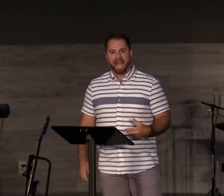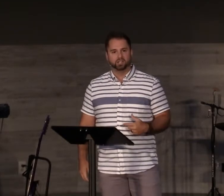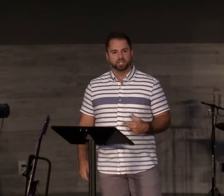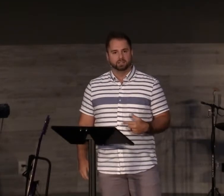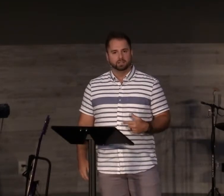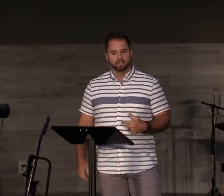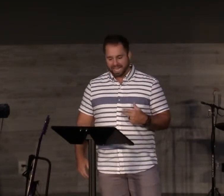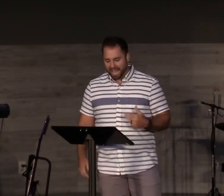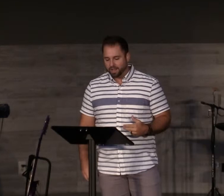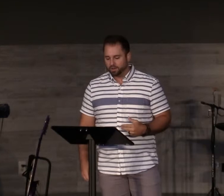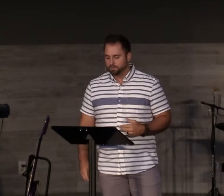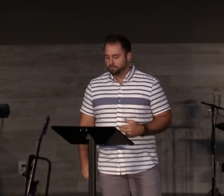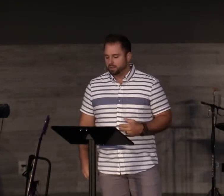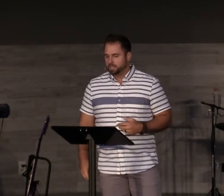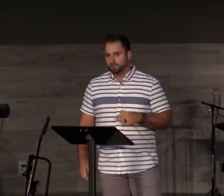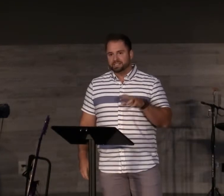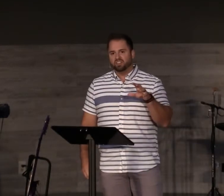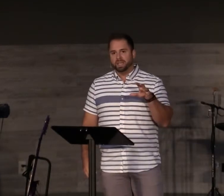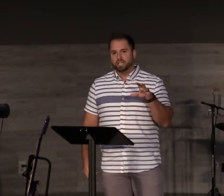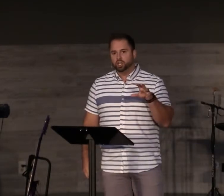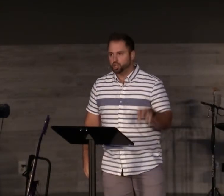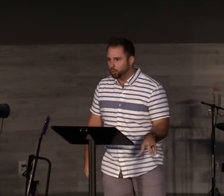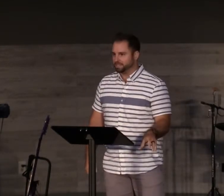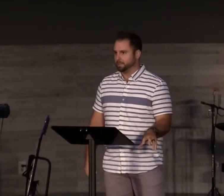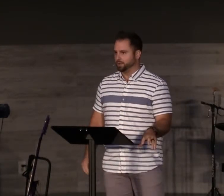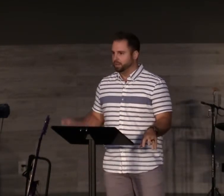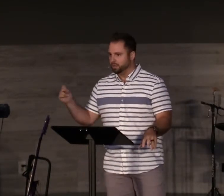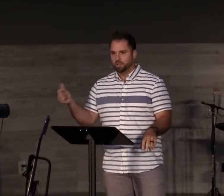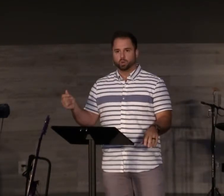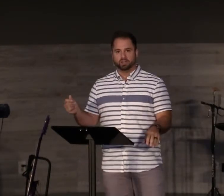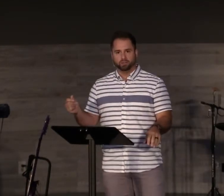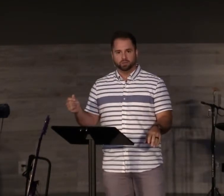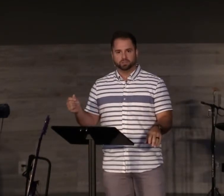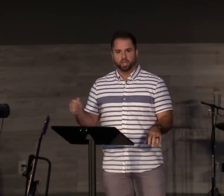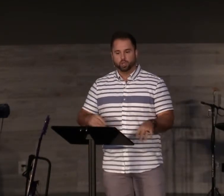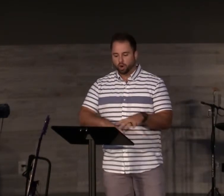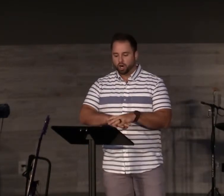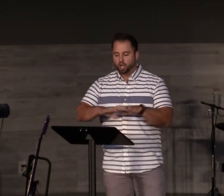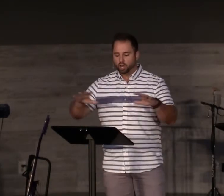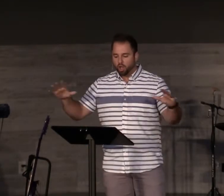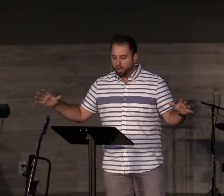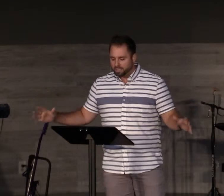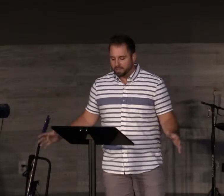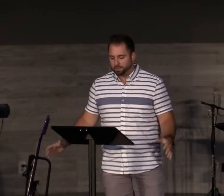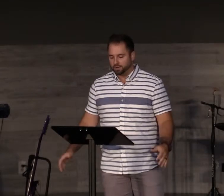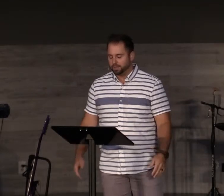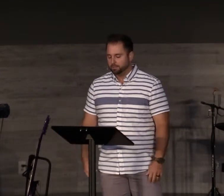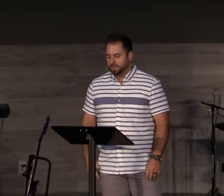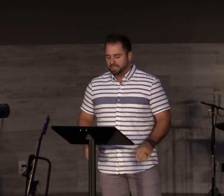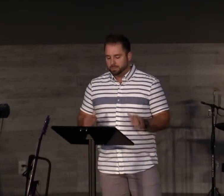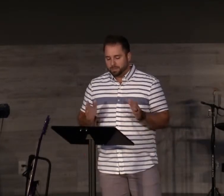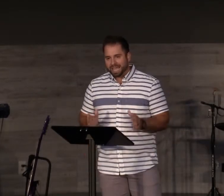of passion, like anger. So instead of being short-tempered, quick fuse, you are